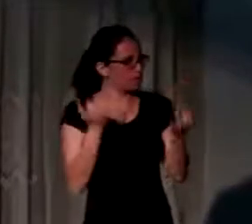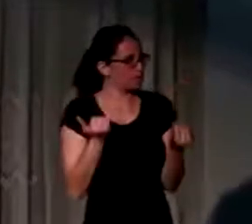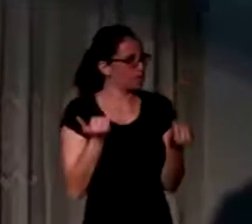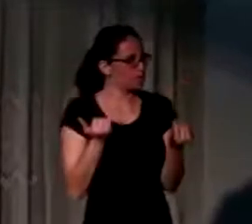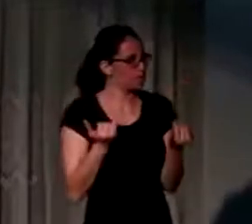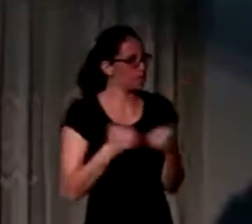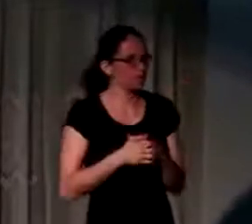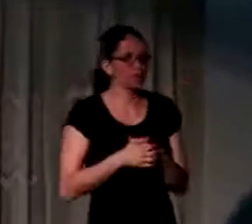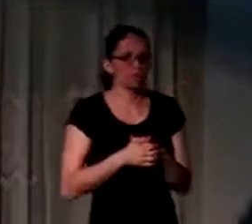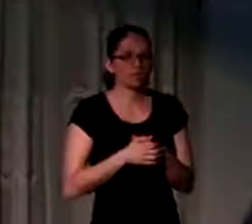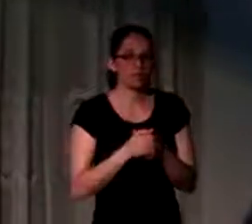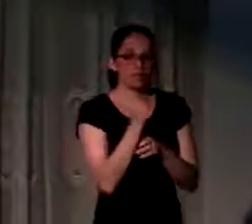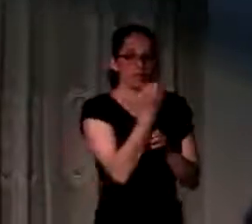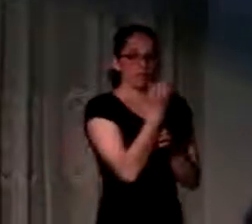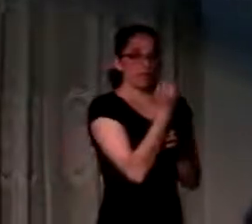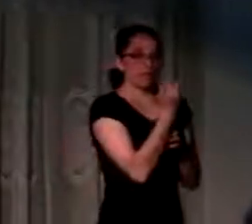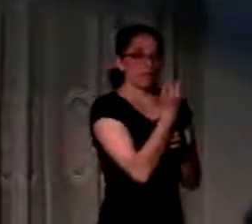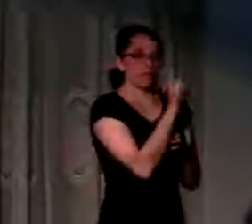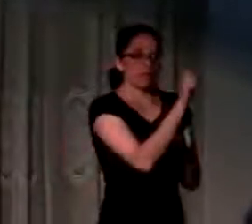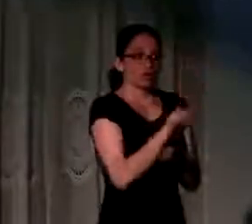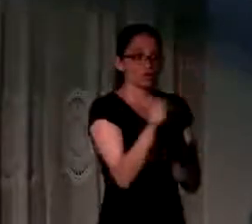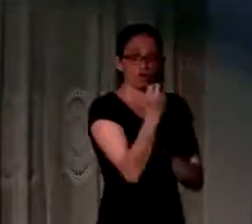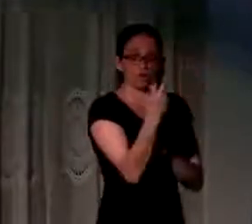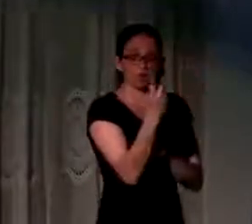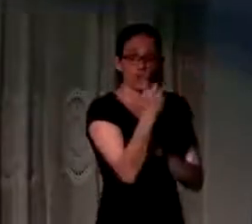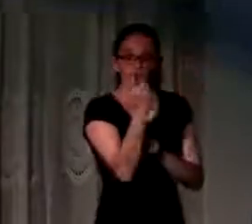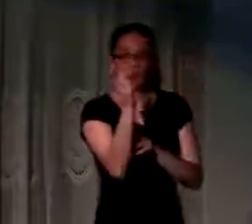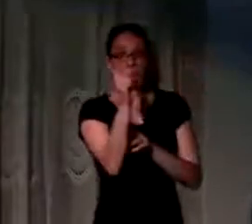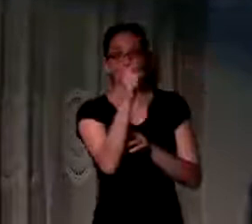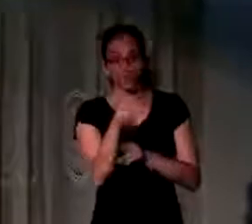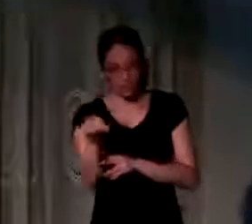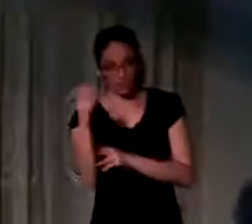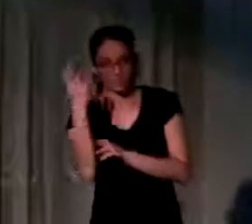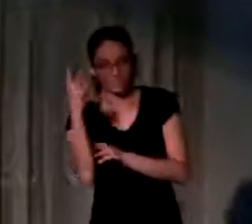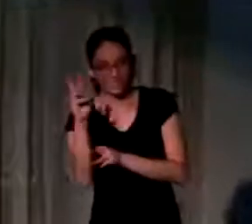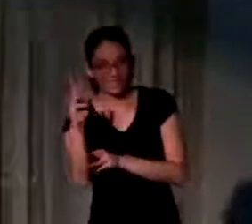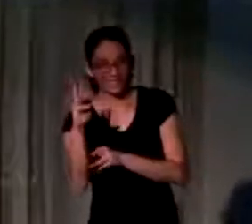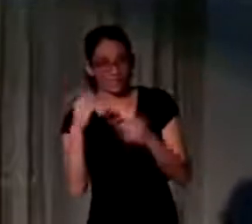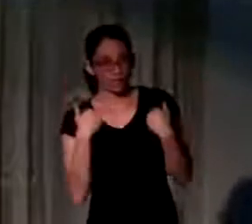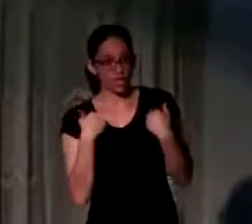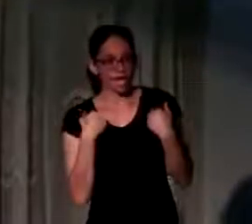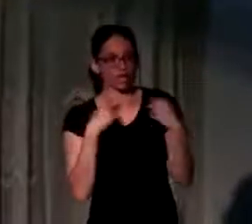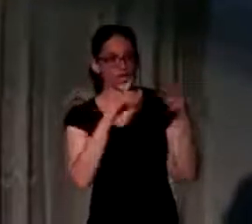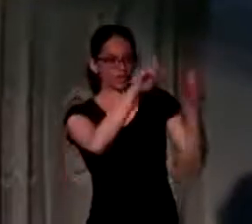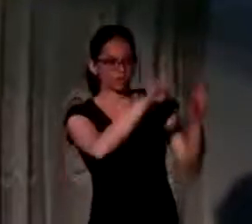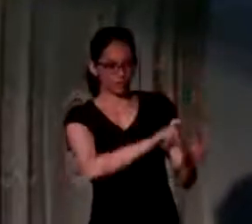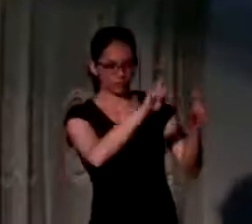In 2012 and in 2016, there was a survey which really surprised me and encouraged me.